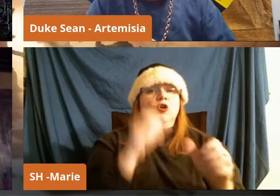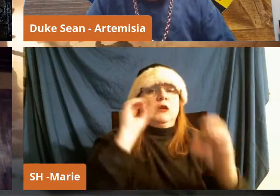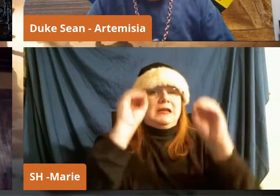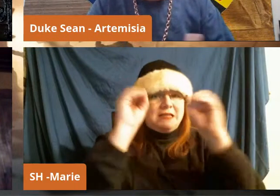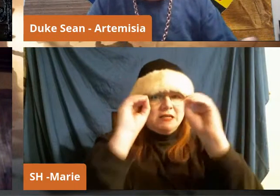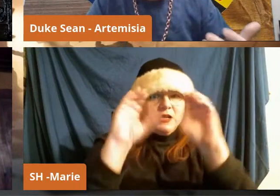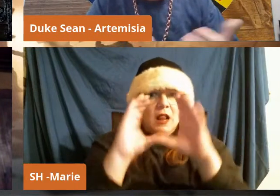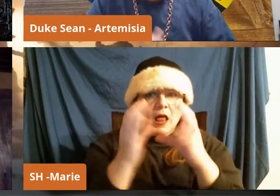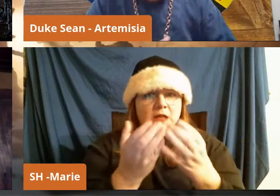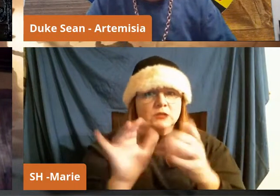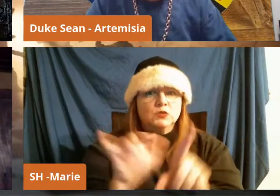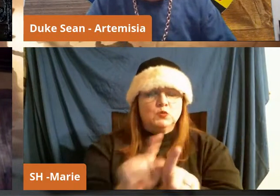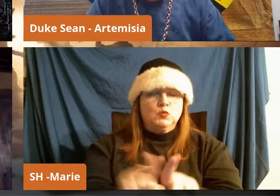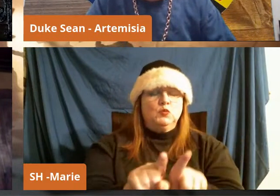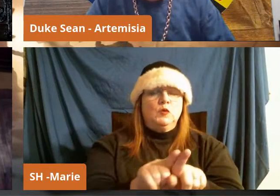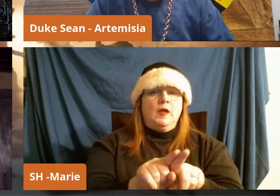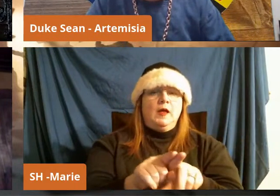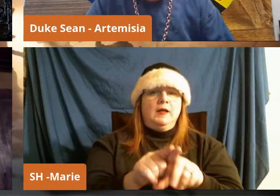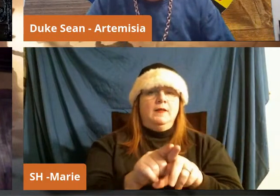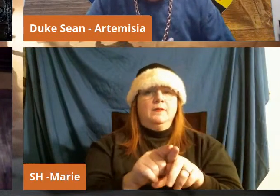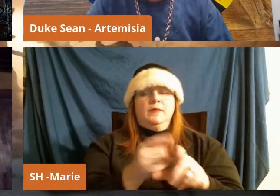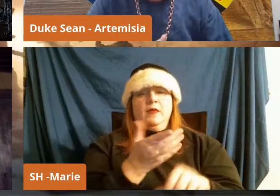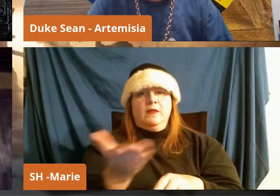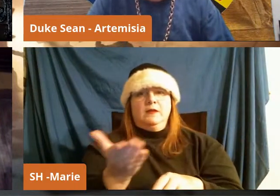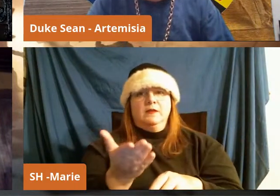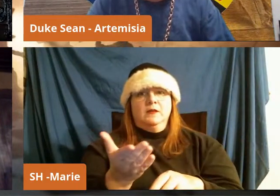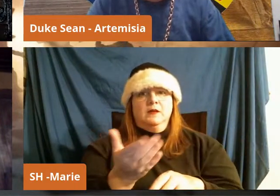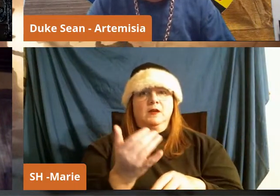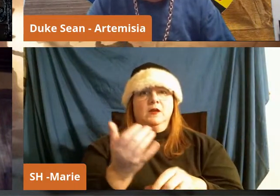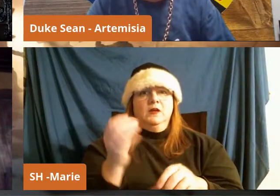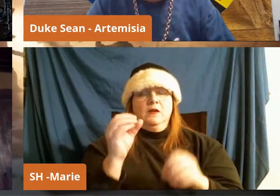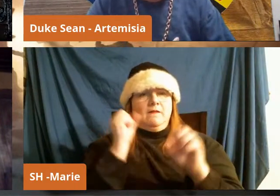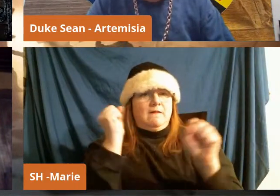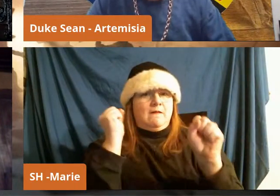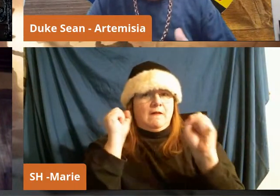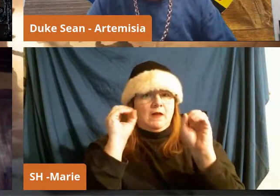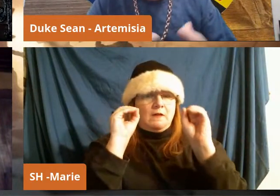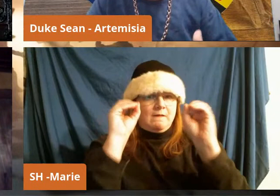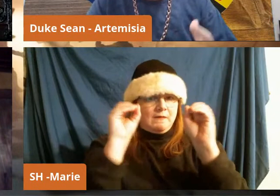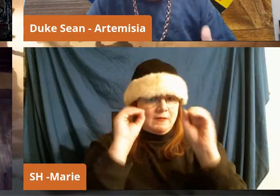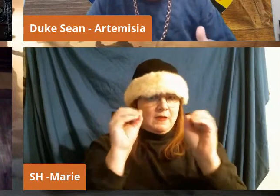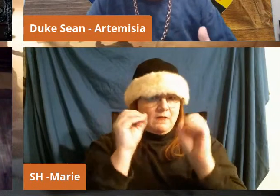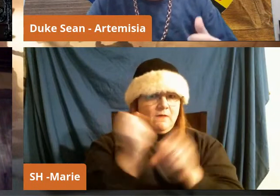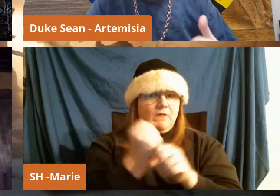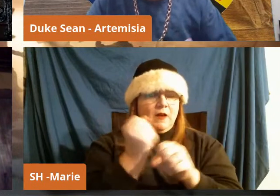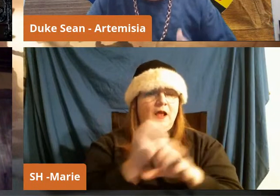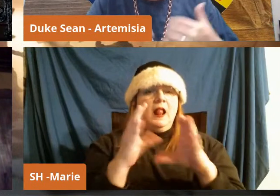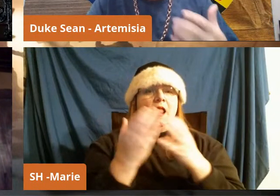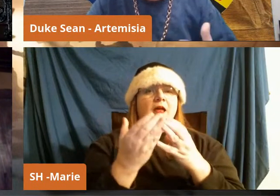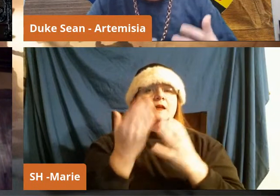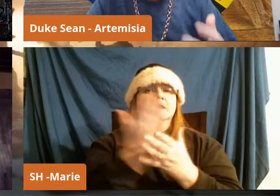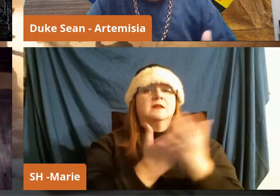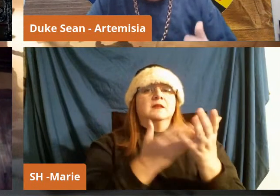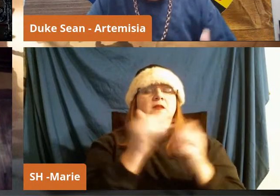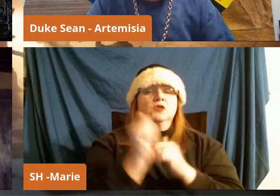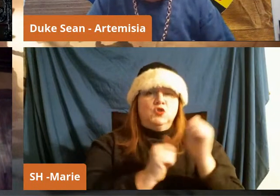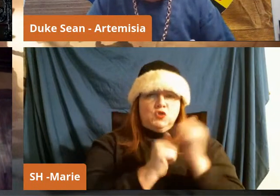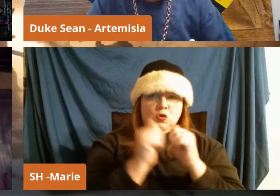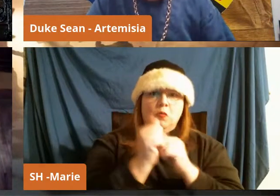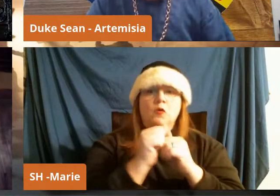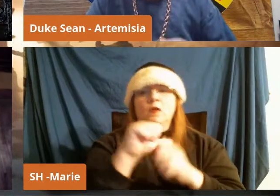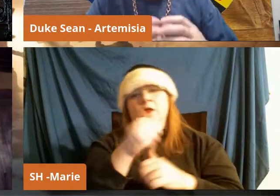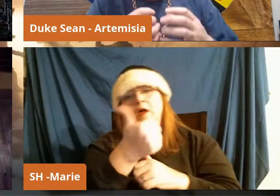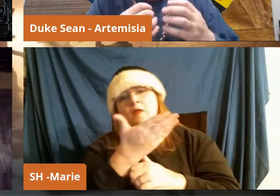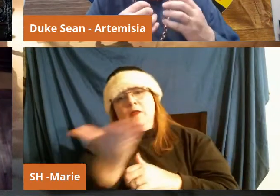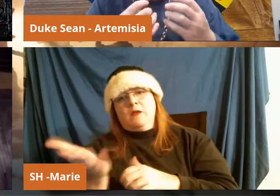classes on subjects, you can even teach fighting classes if you want. There are things that we can do that support the other